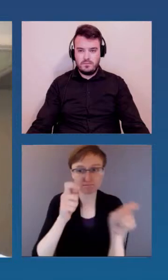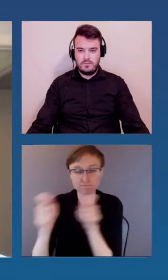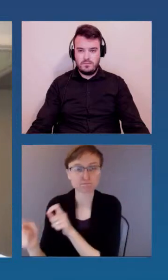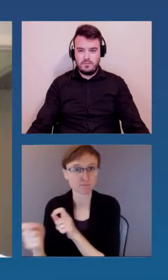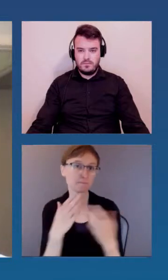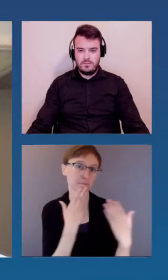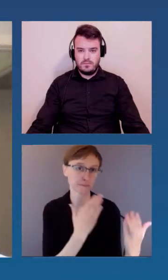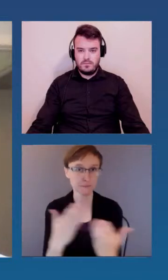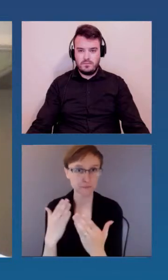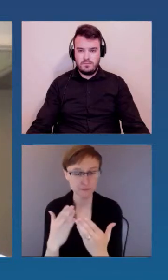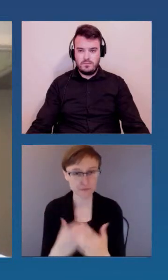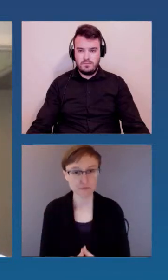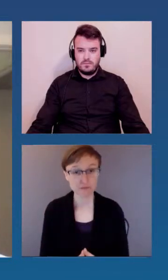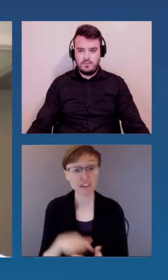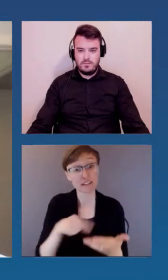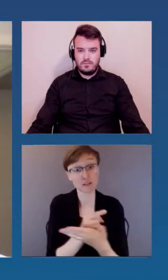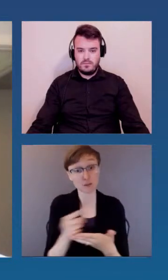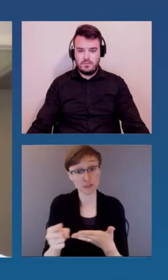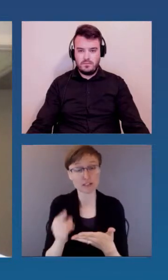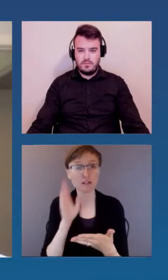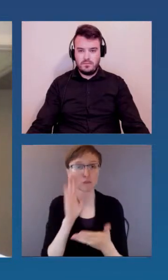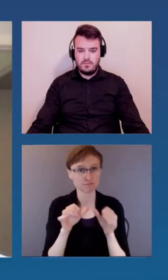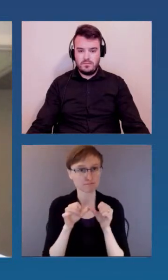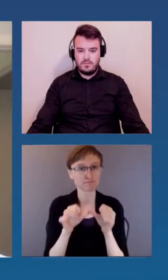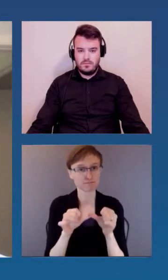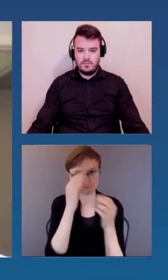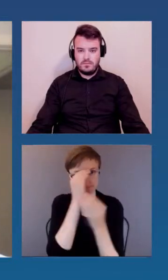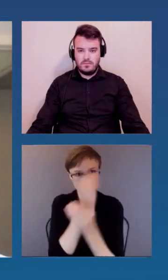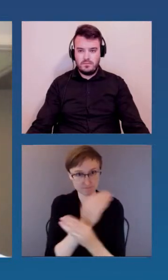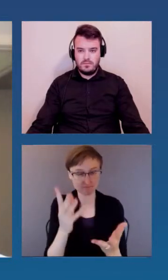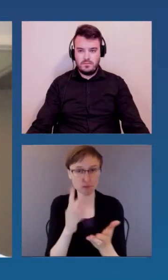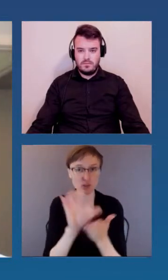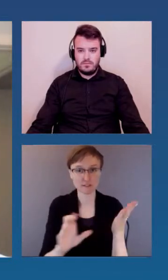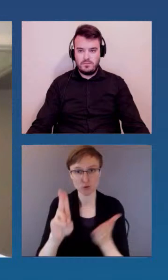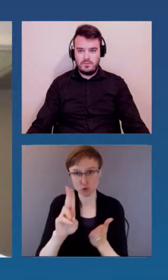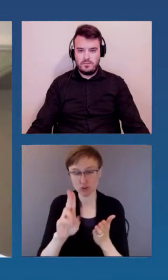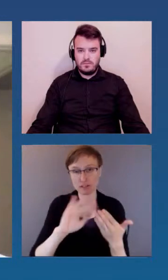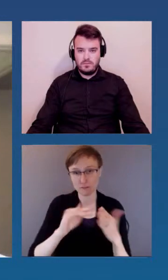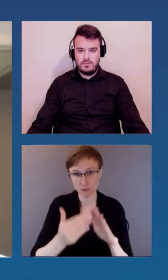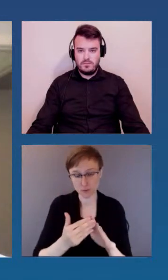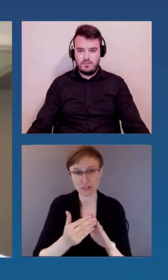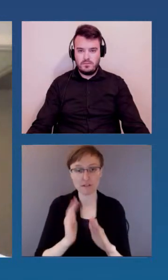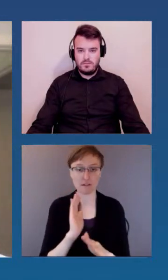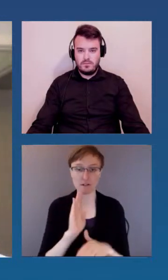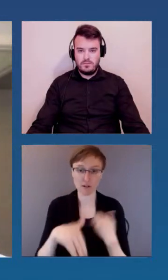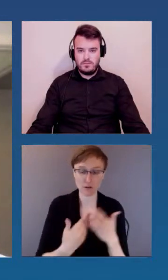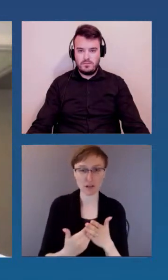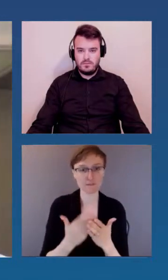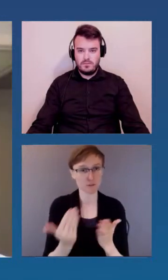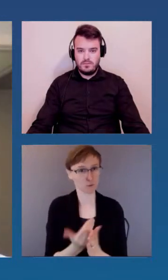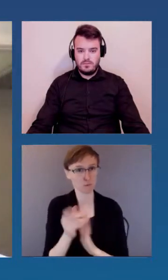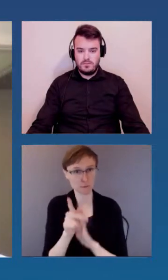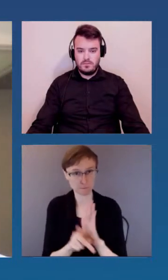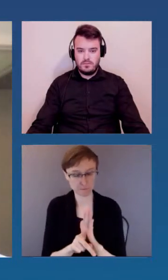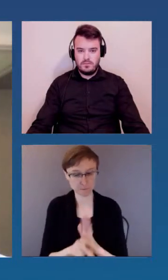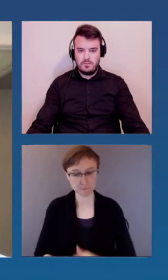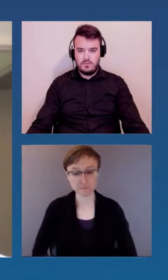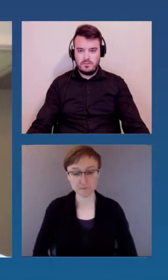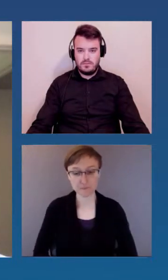campus. These include researchers, graduate students in labs, essential service staff, and about 1,200 students